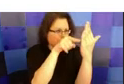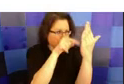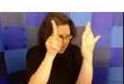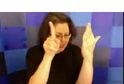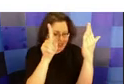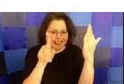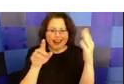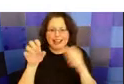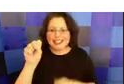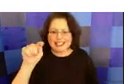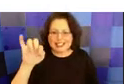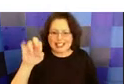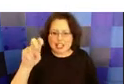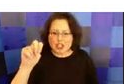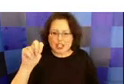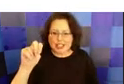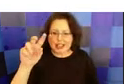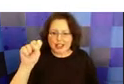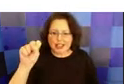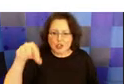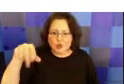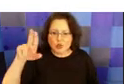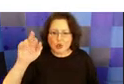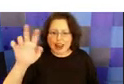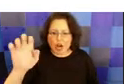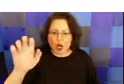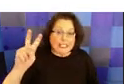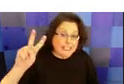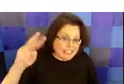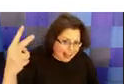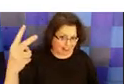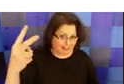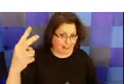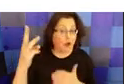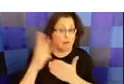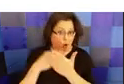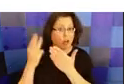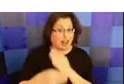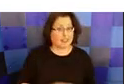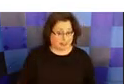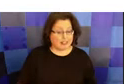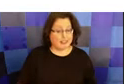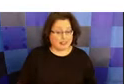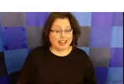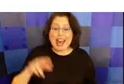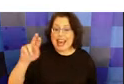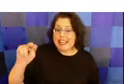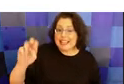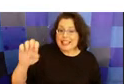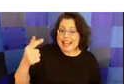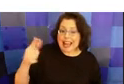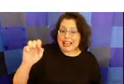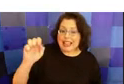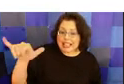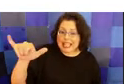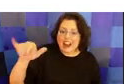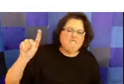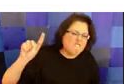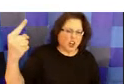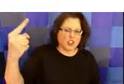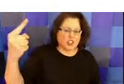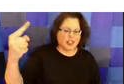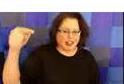was the second project we undertook. As David mentioned, Negley was our first, and that's going to construction soon. This